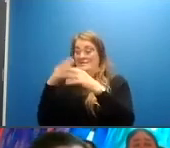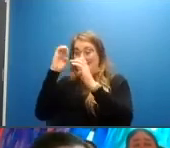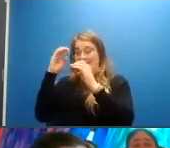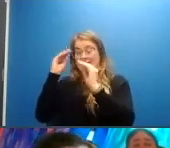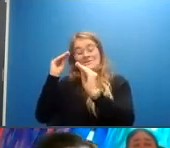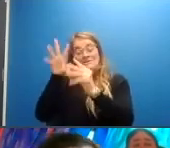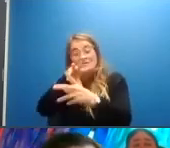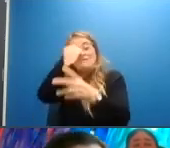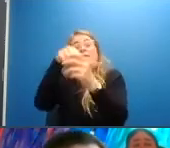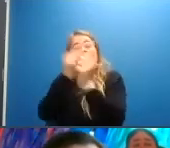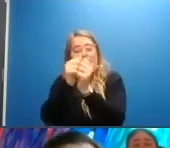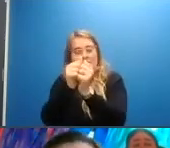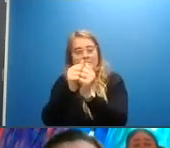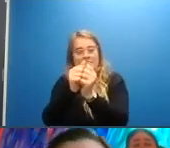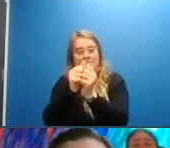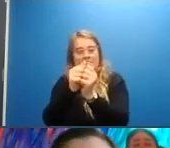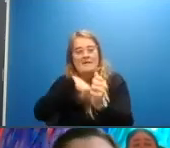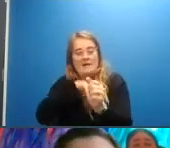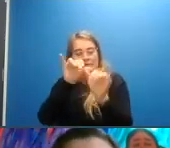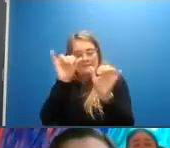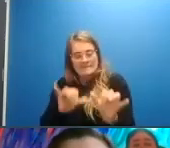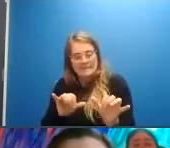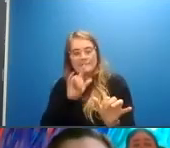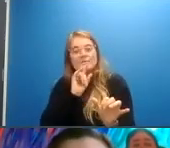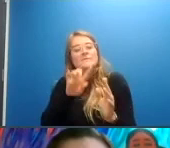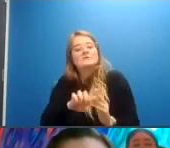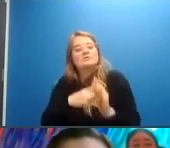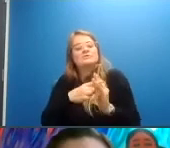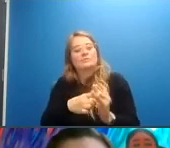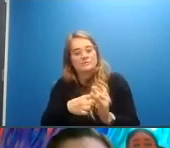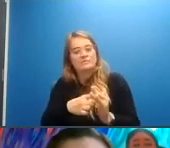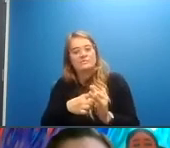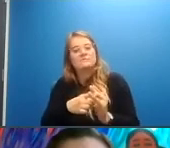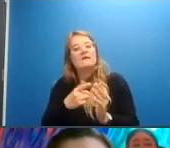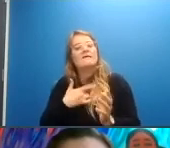in here, it's a beginning, and I think it's happening